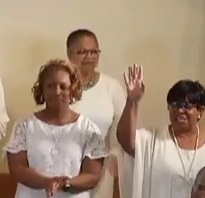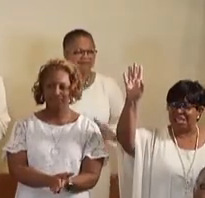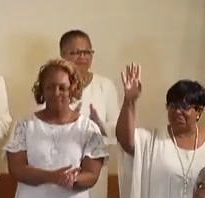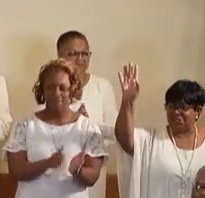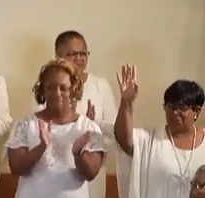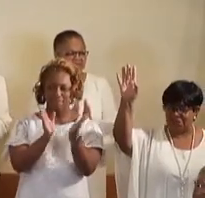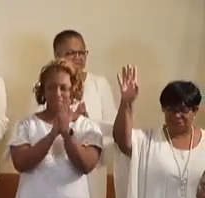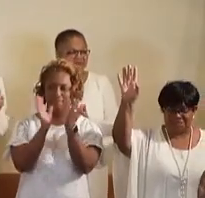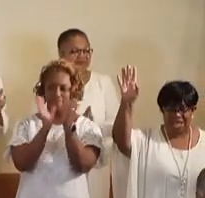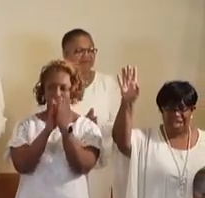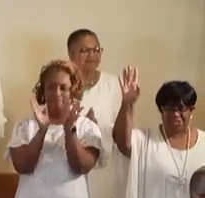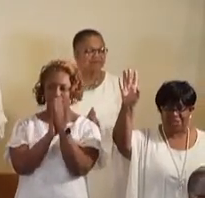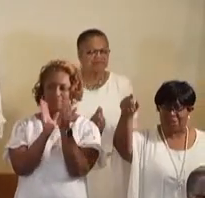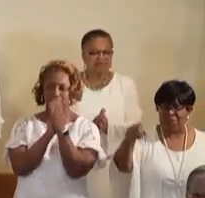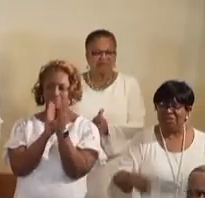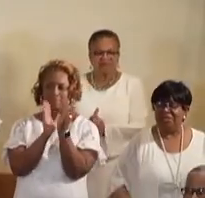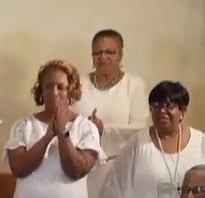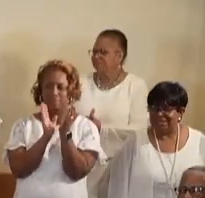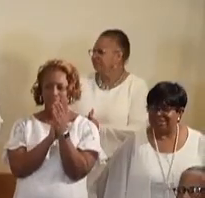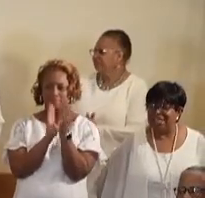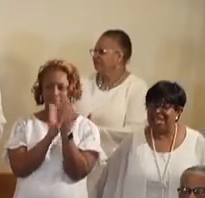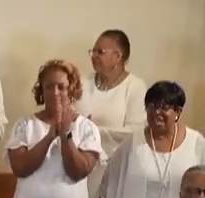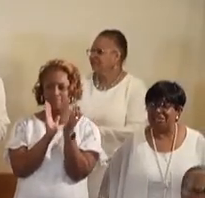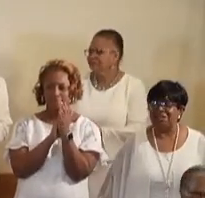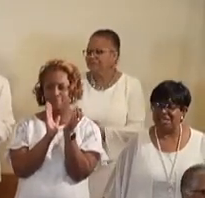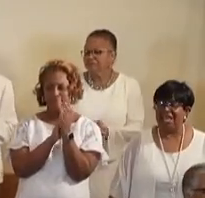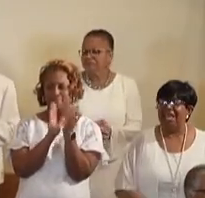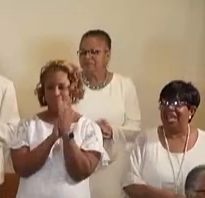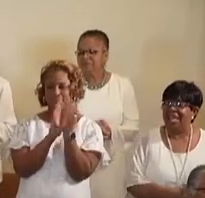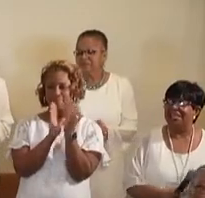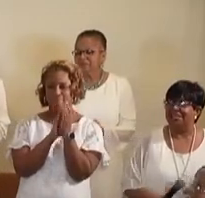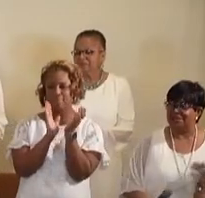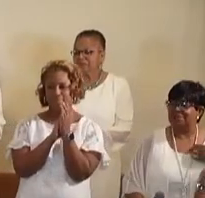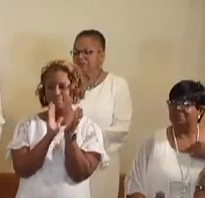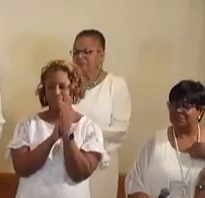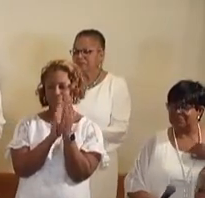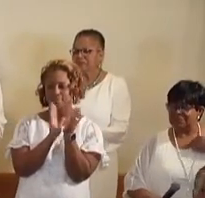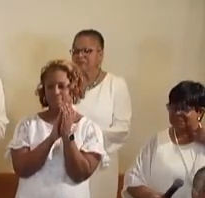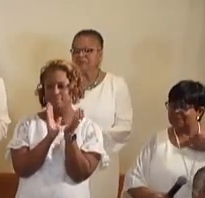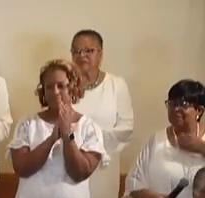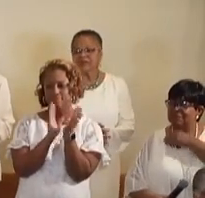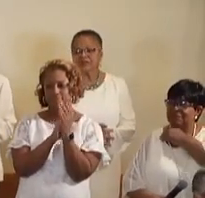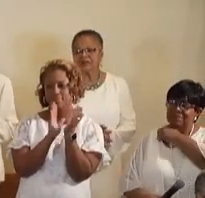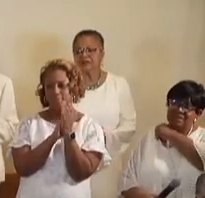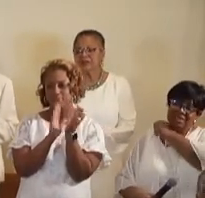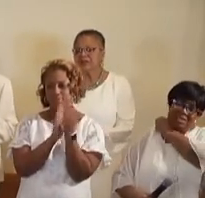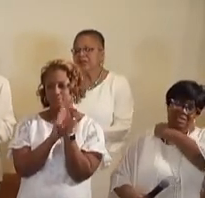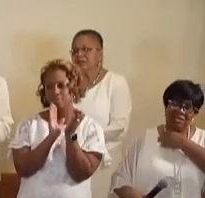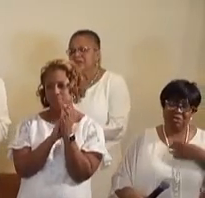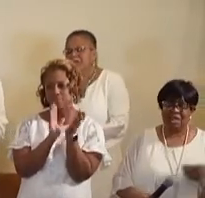Lord say so. I was glad when they said unto me, let us go